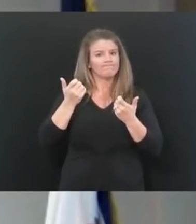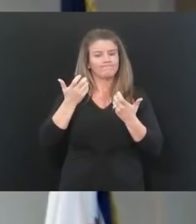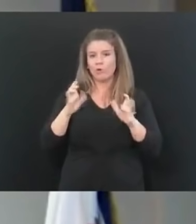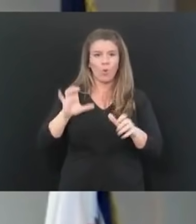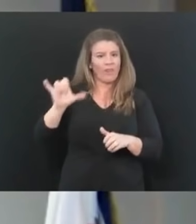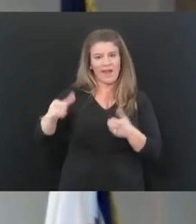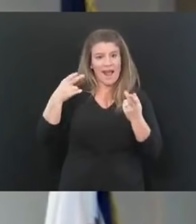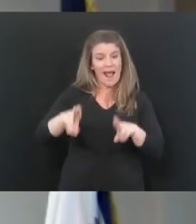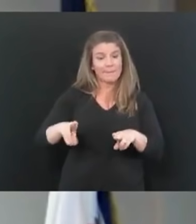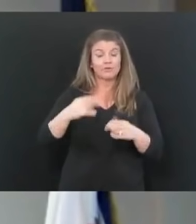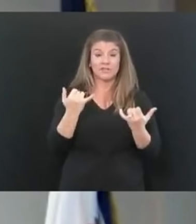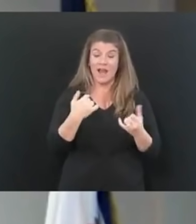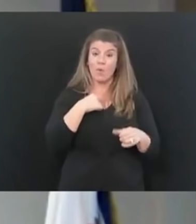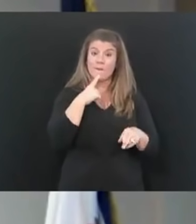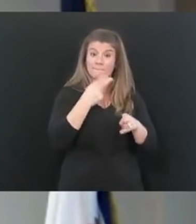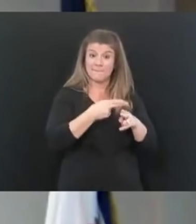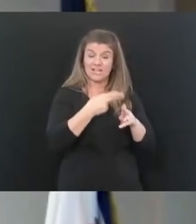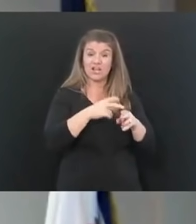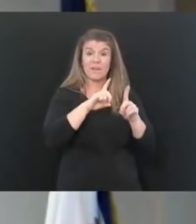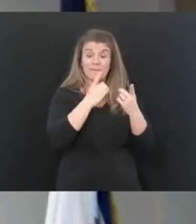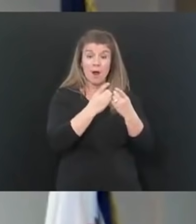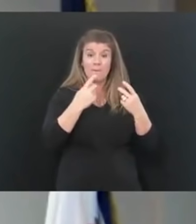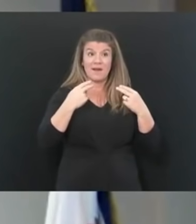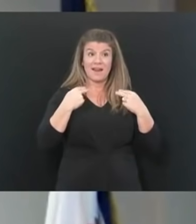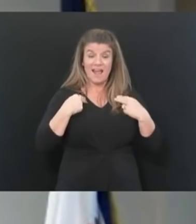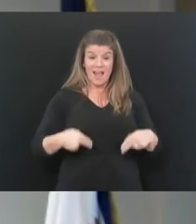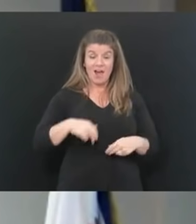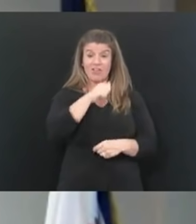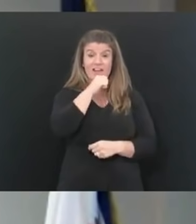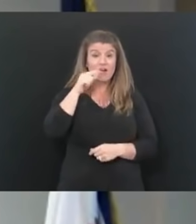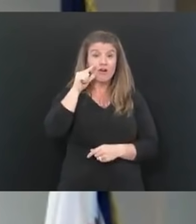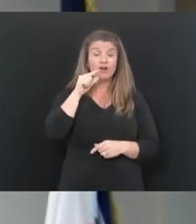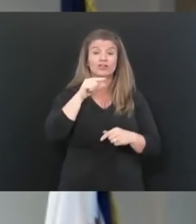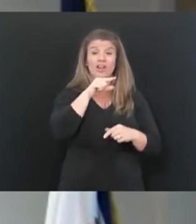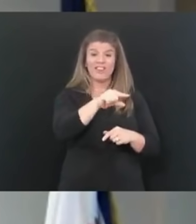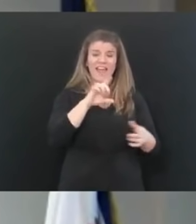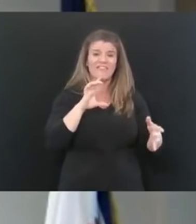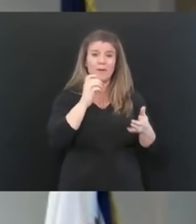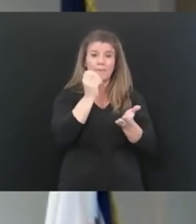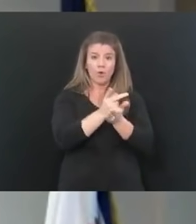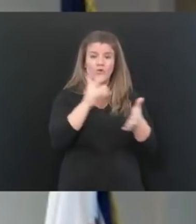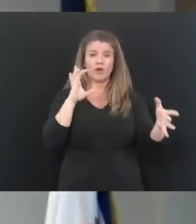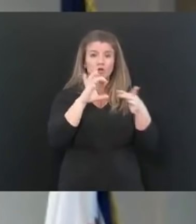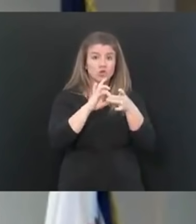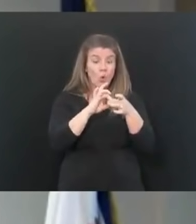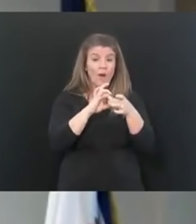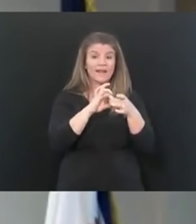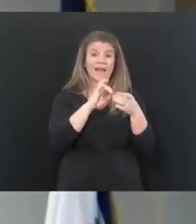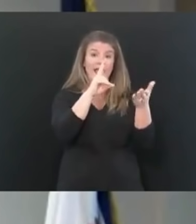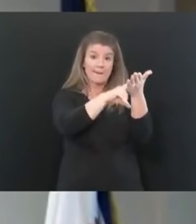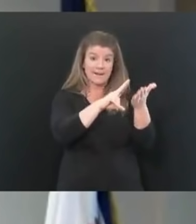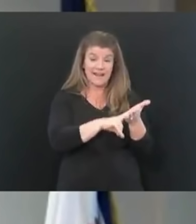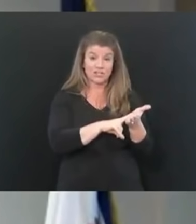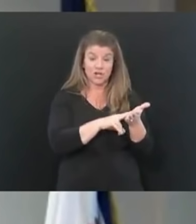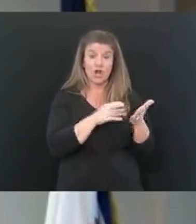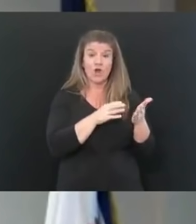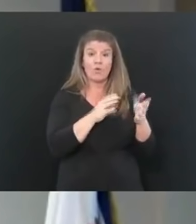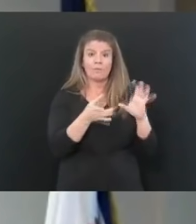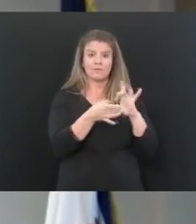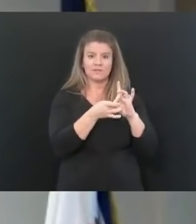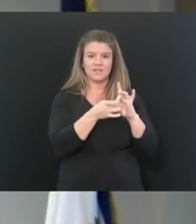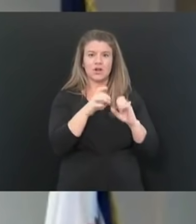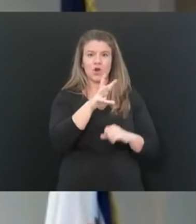States Department of Agriculture and Nutrition Services has approved a joint application between DHHR and the West